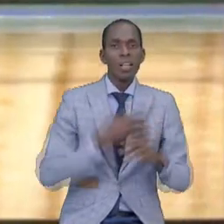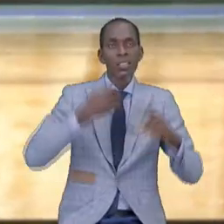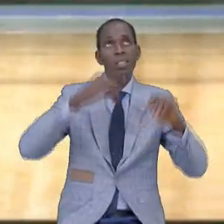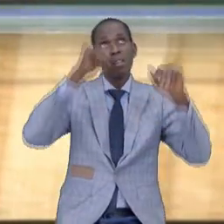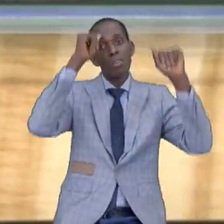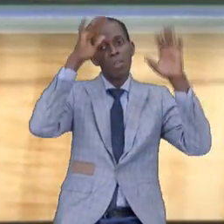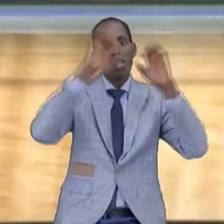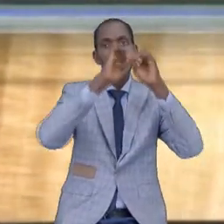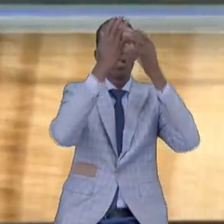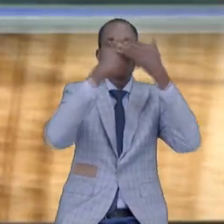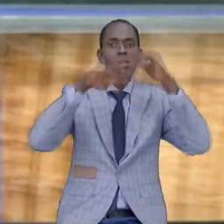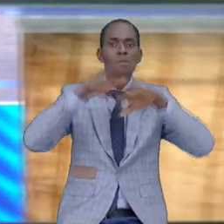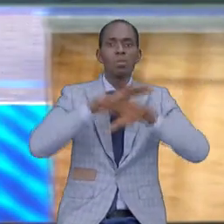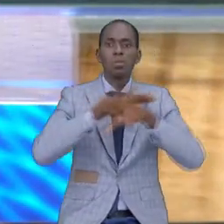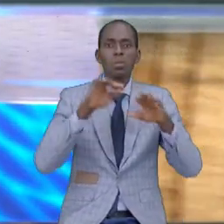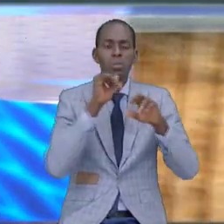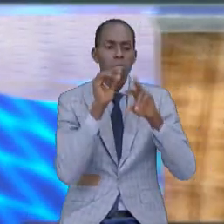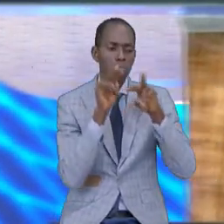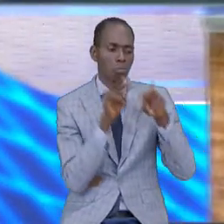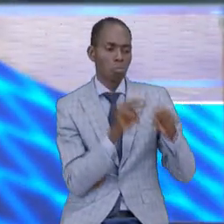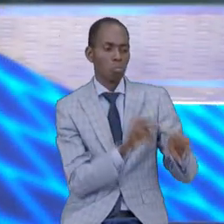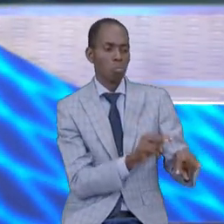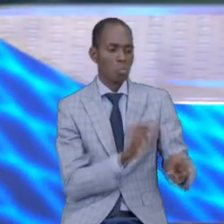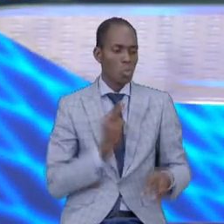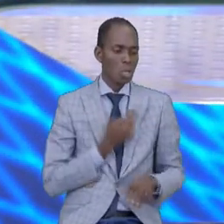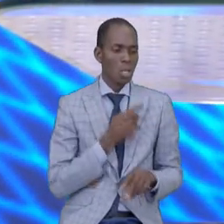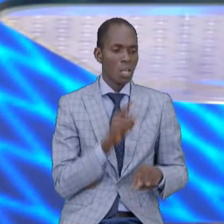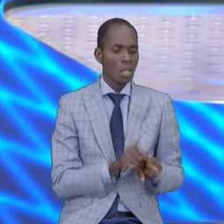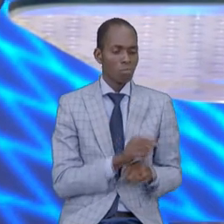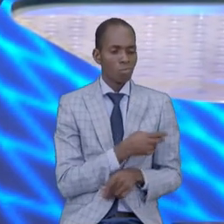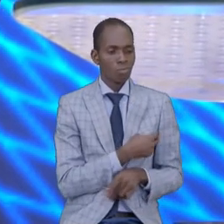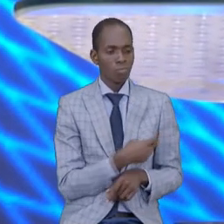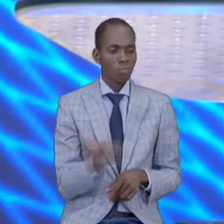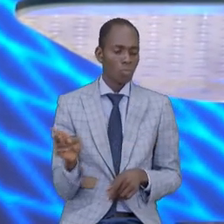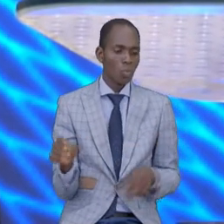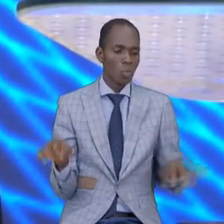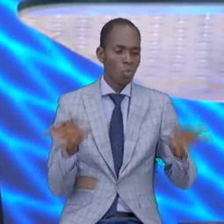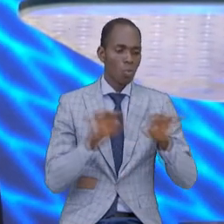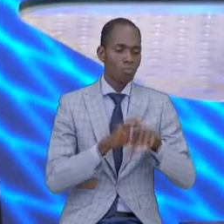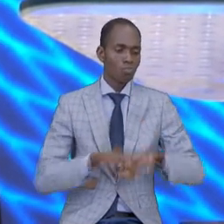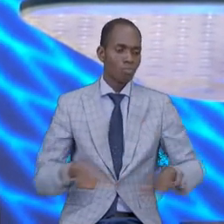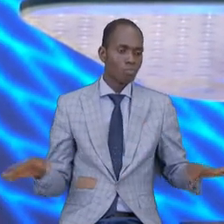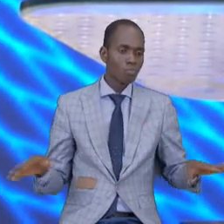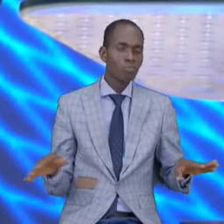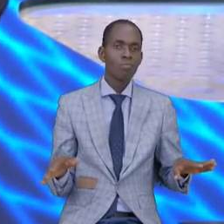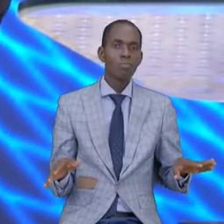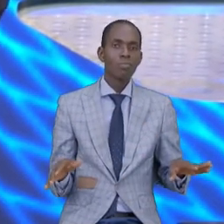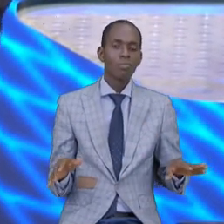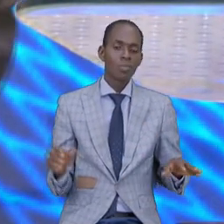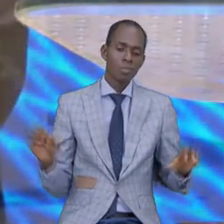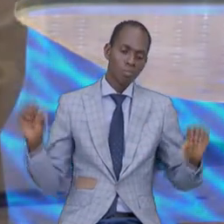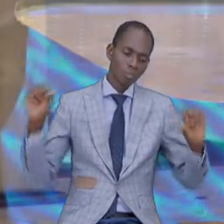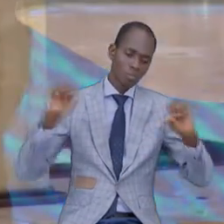does not look at us as miserable, wretched, depraved,